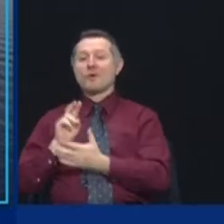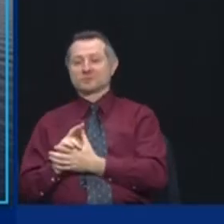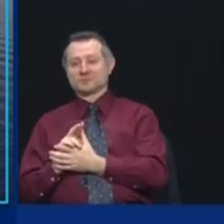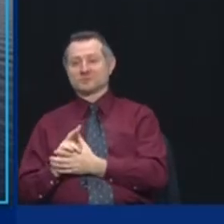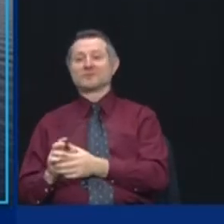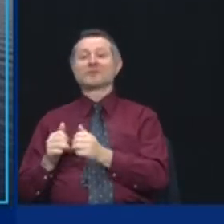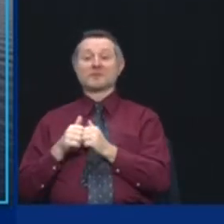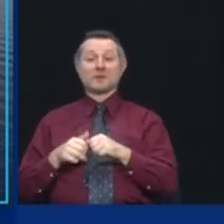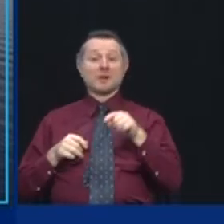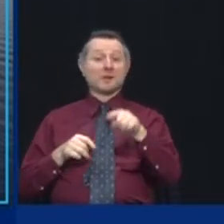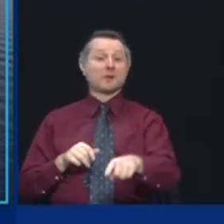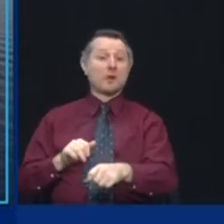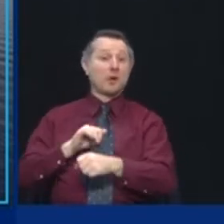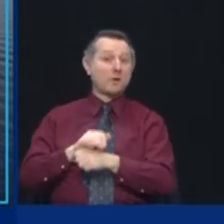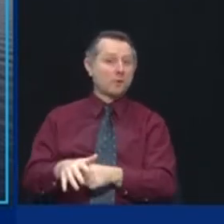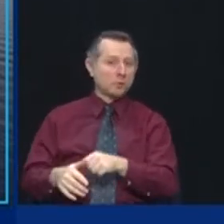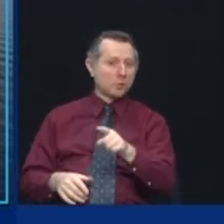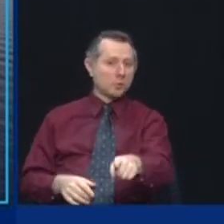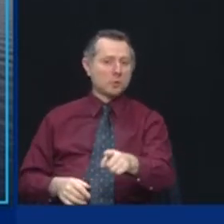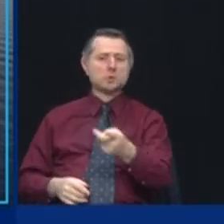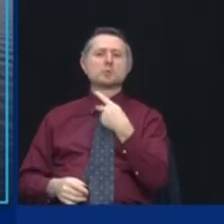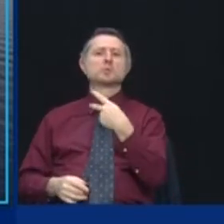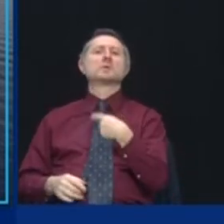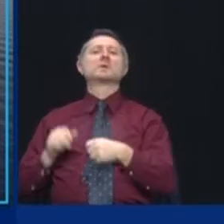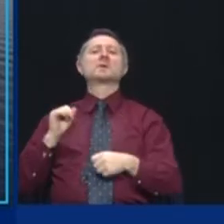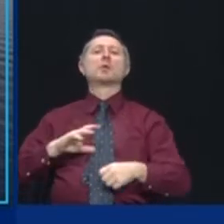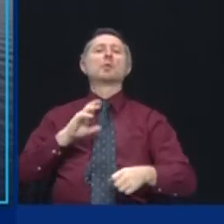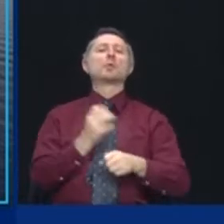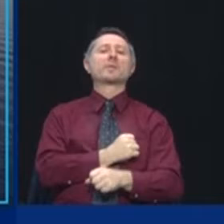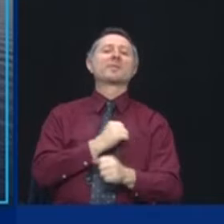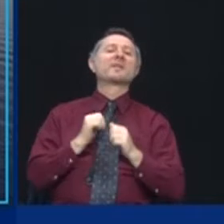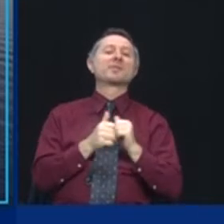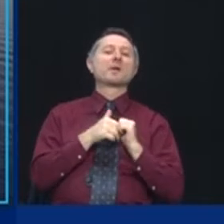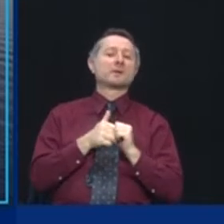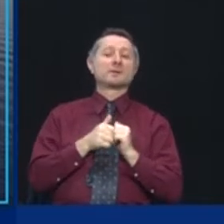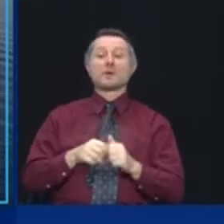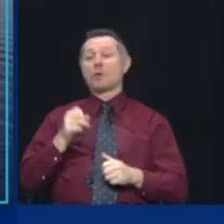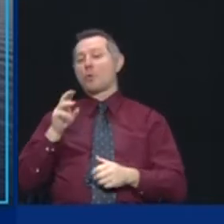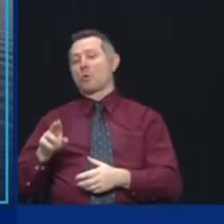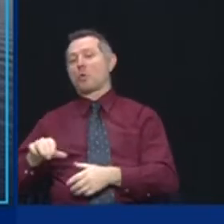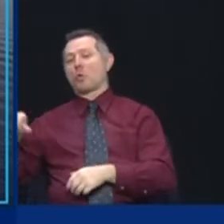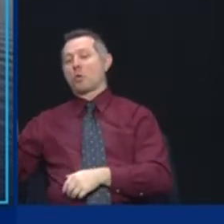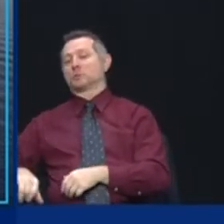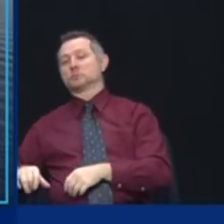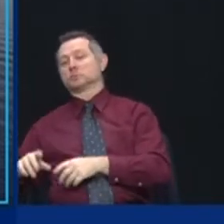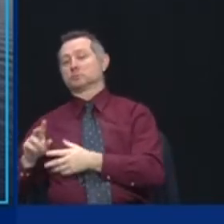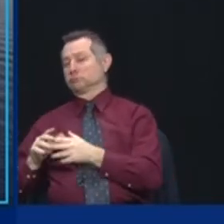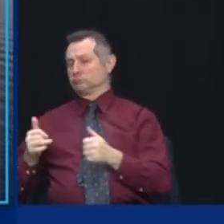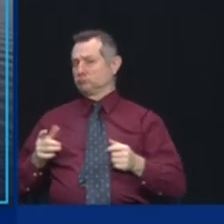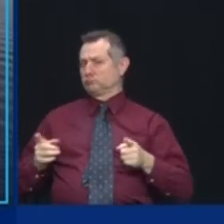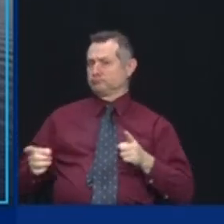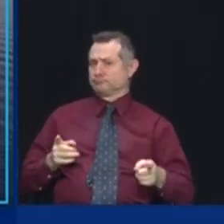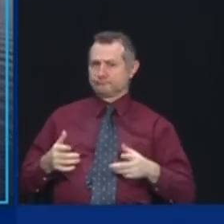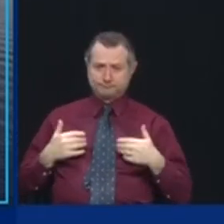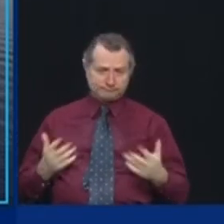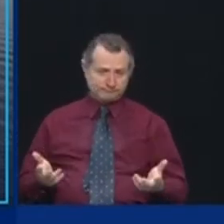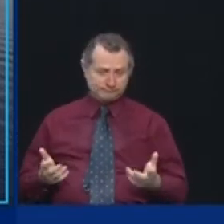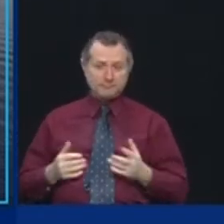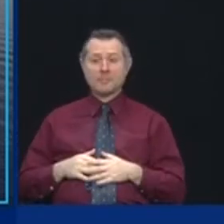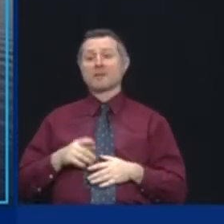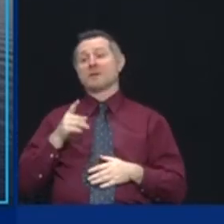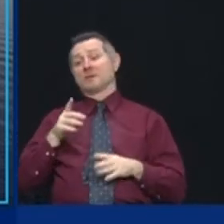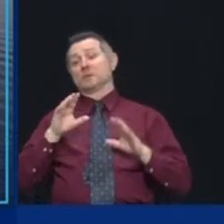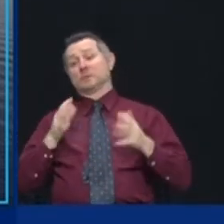win together or we lose together. It is that simple. We, collective